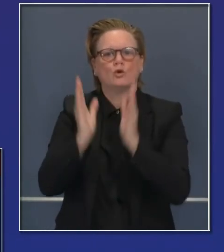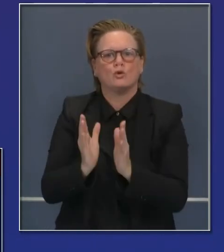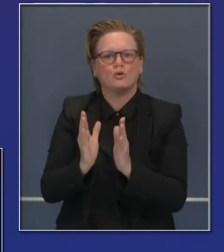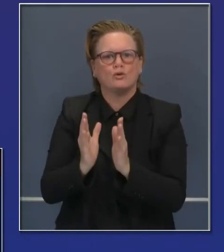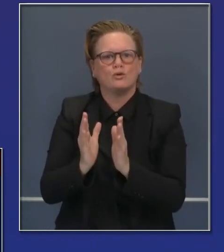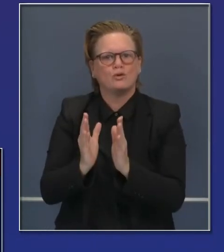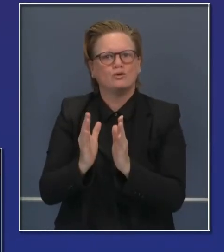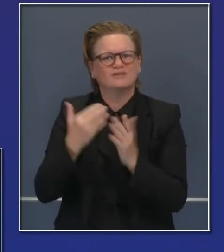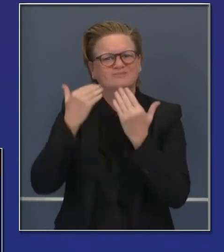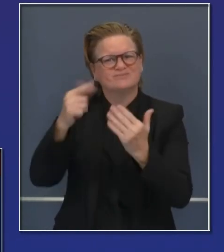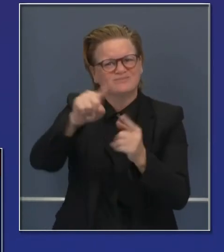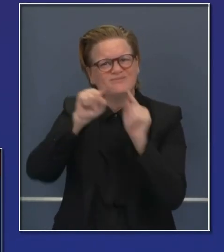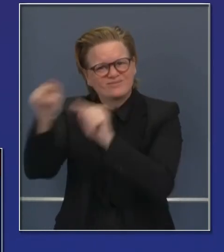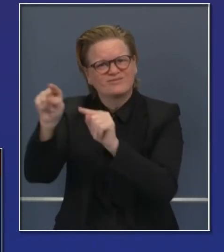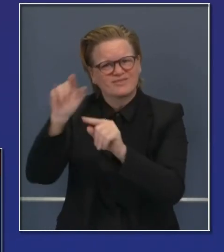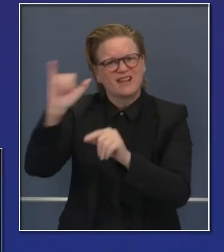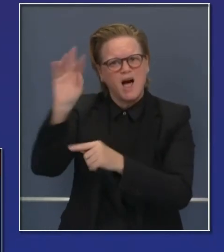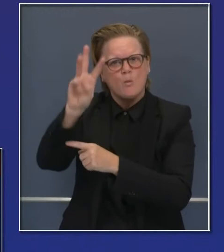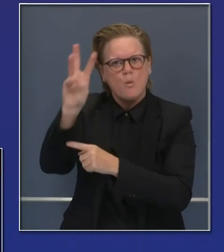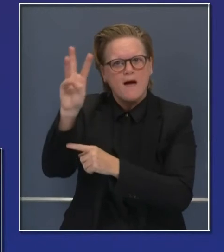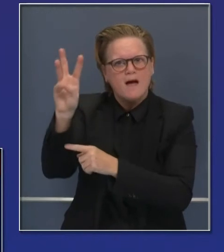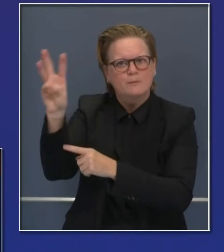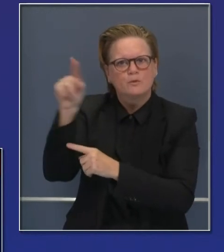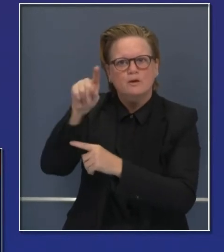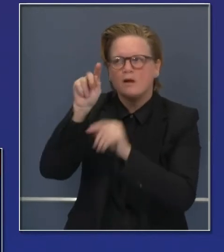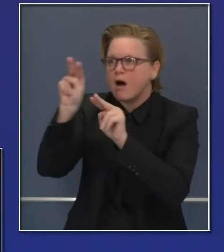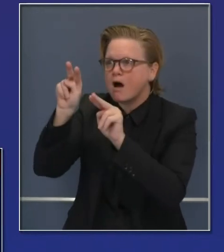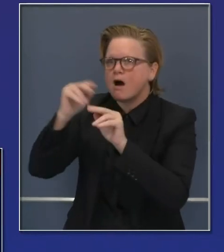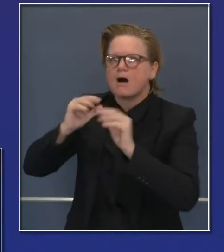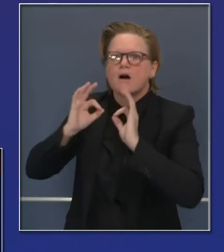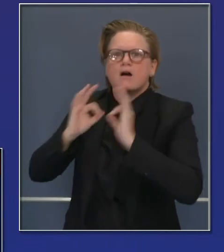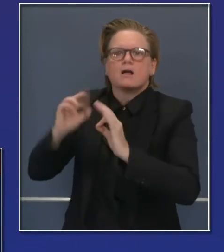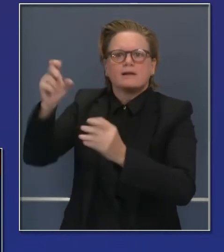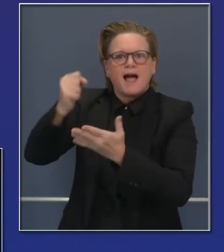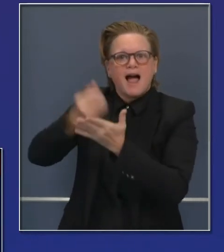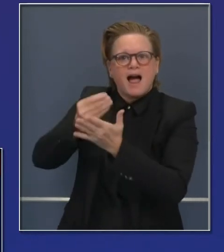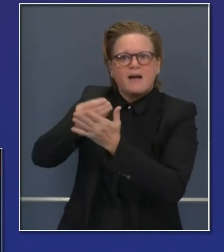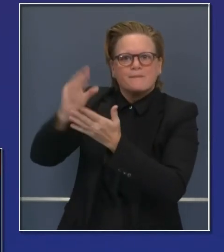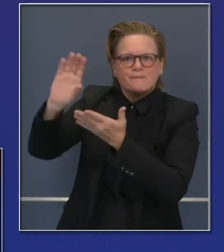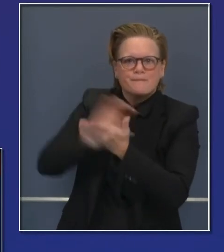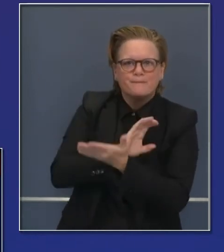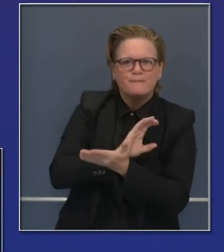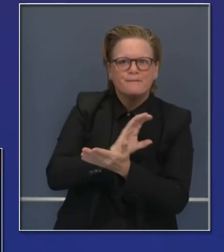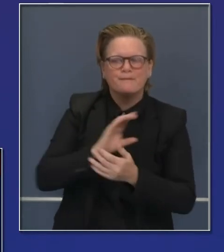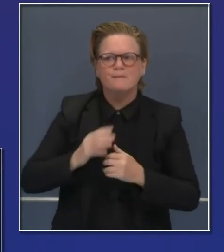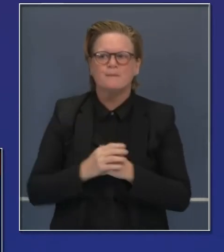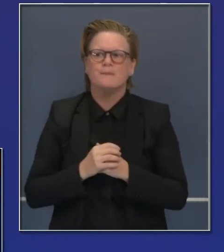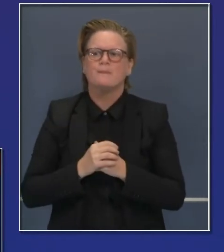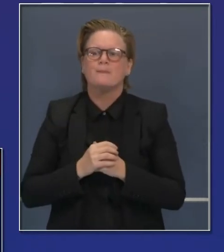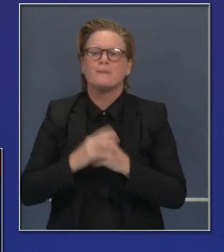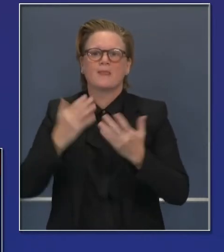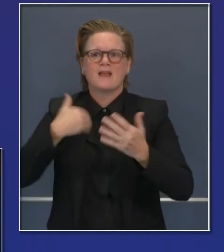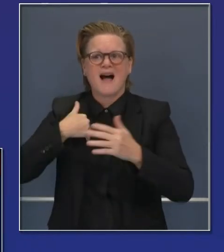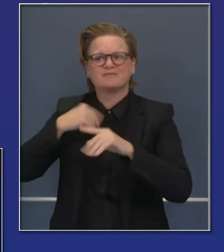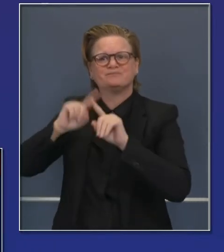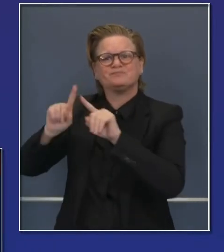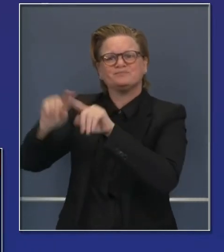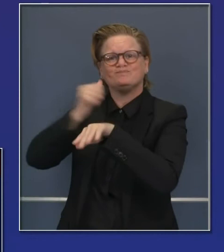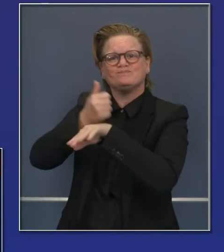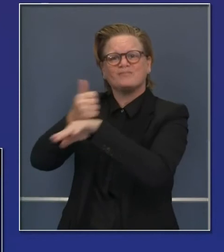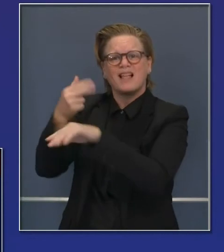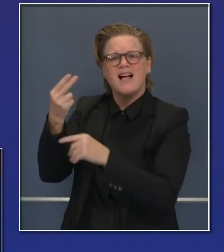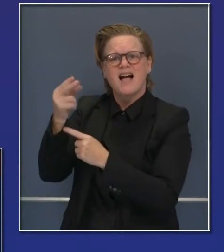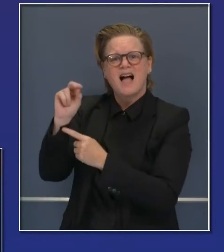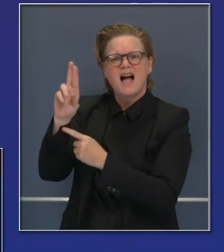supports. Nothing more important, perhaps, than housing. Remind folks as well that we extended with the leadership